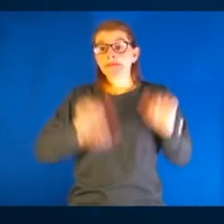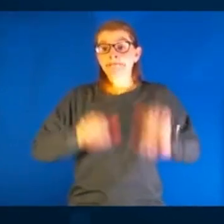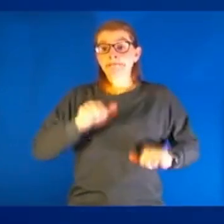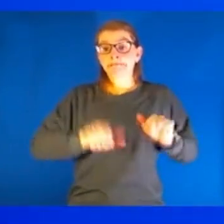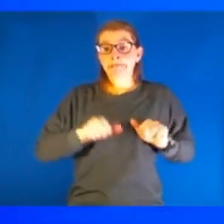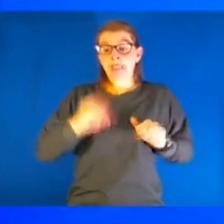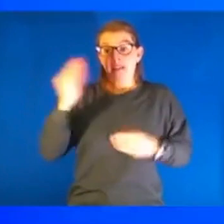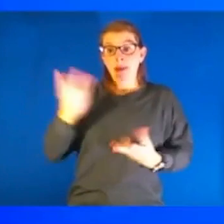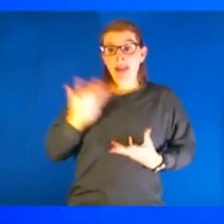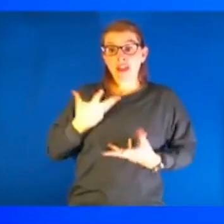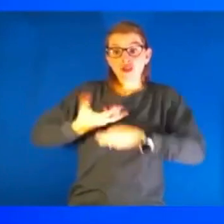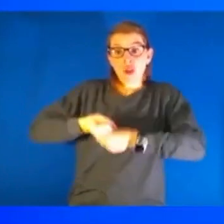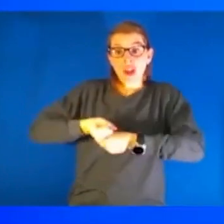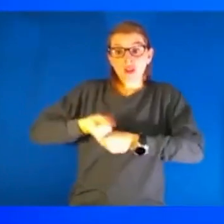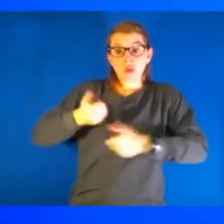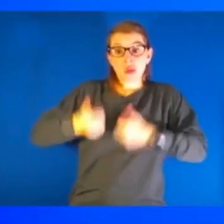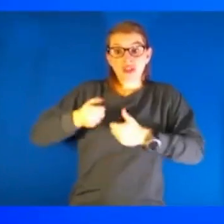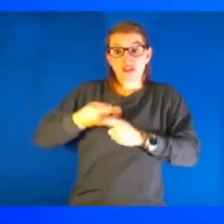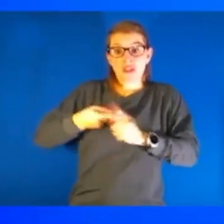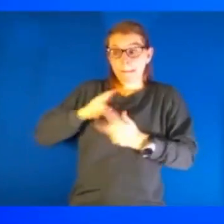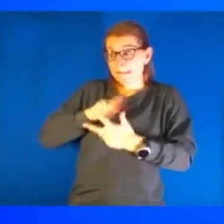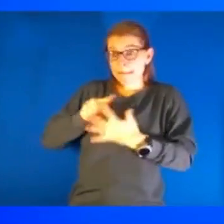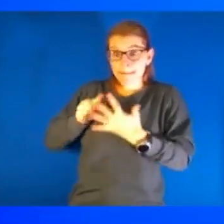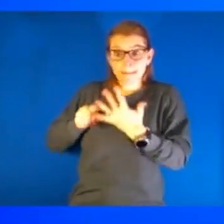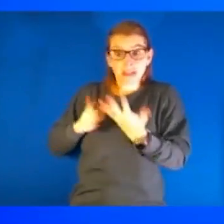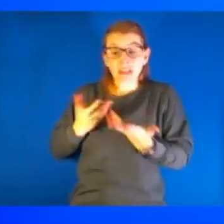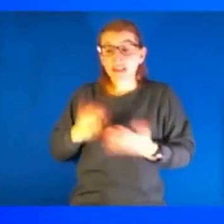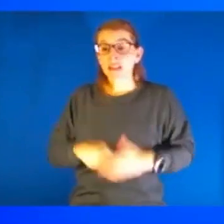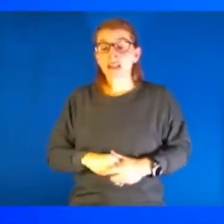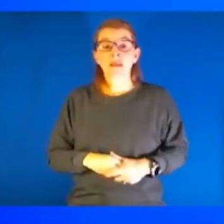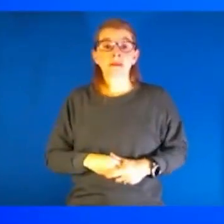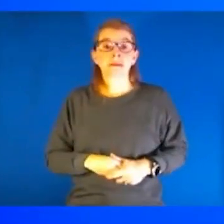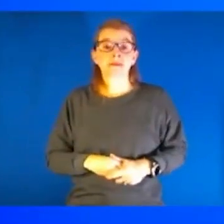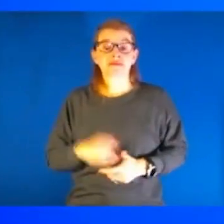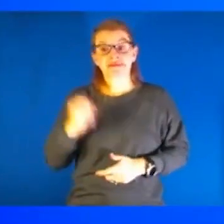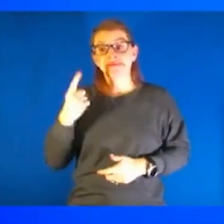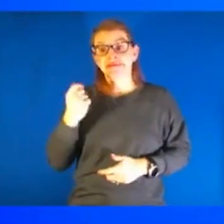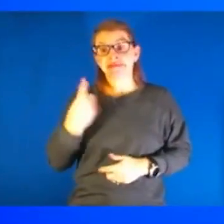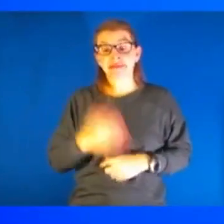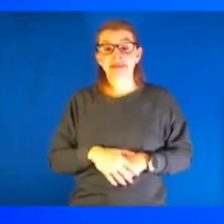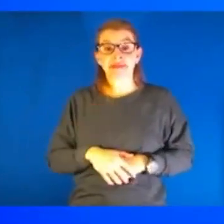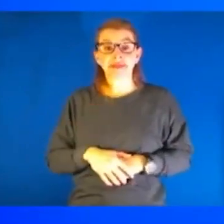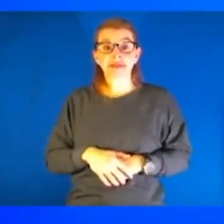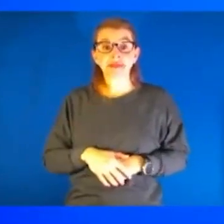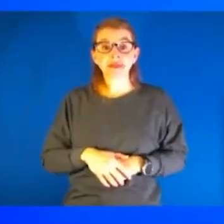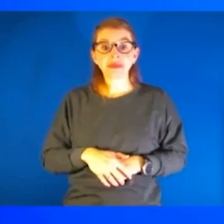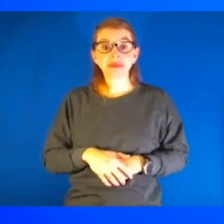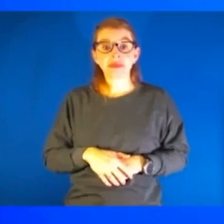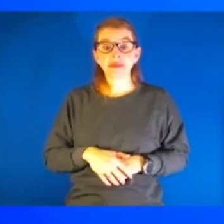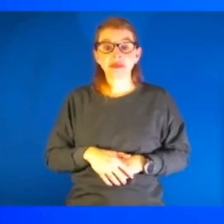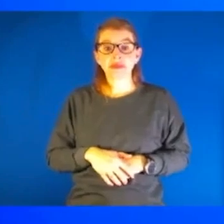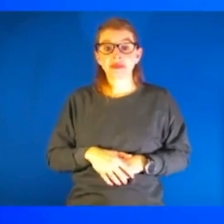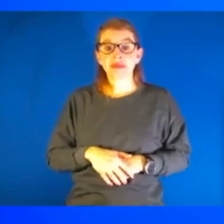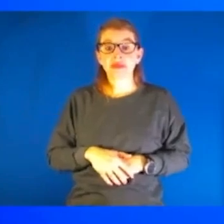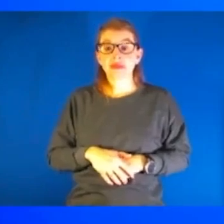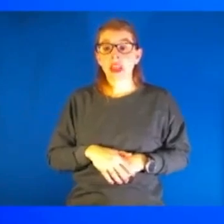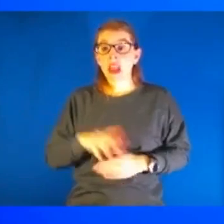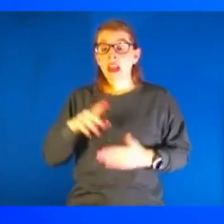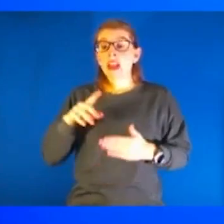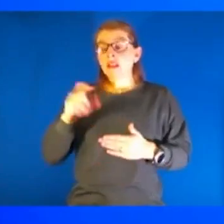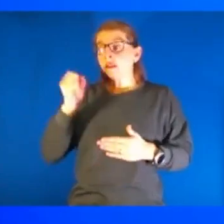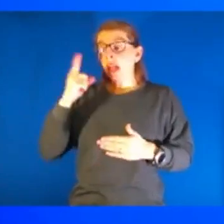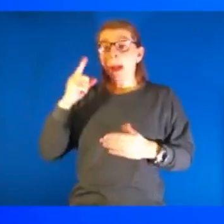to trust, and that they are driven by discrepant sort of opinions. But